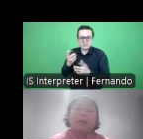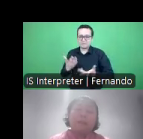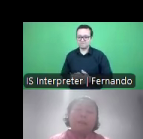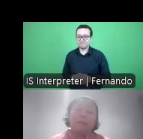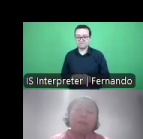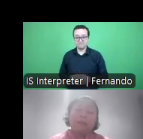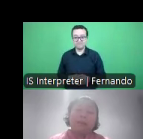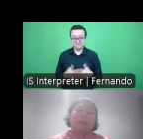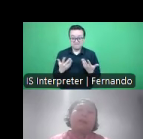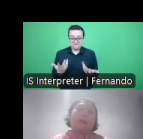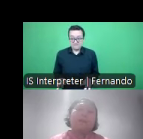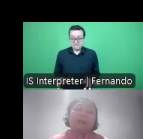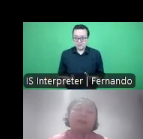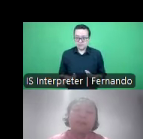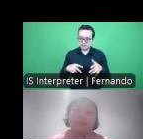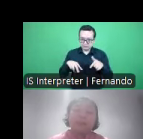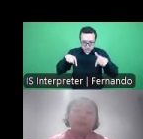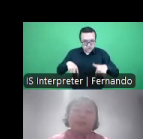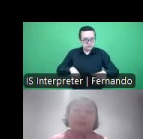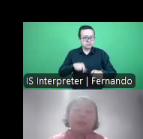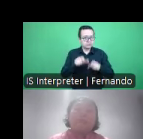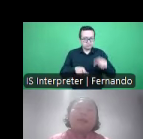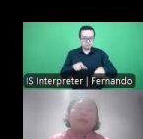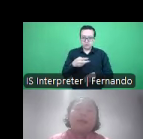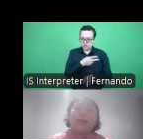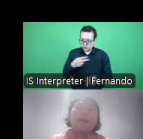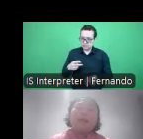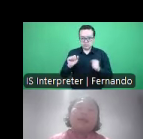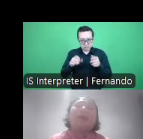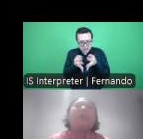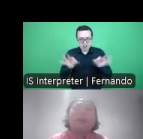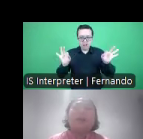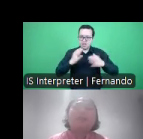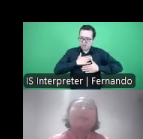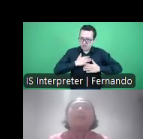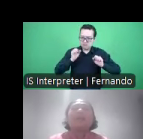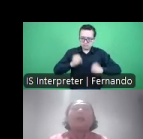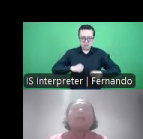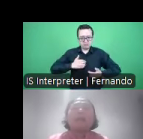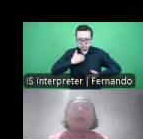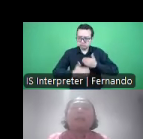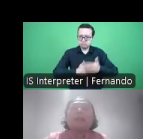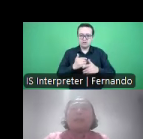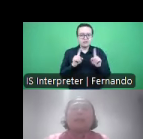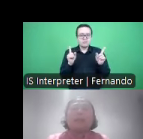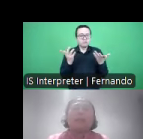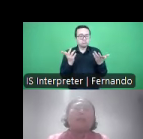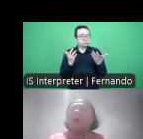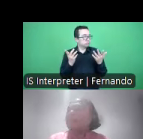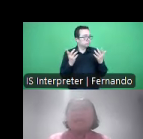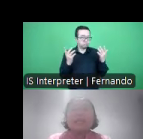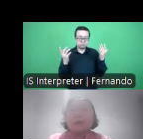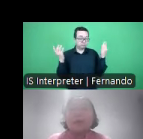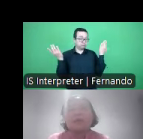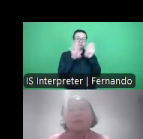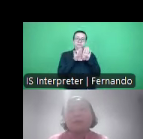masuk in ke dalam Indonesia, panti when they found rehabilitasi themselves in tersebut, institution, mereka tidak the bisa keluar rehabilitation institution, sesuka hati mereka, atau they mereka could bilang, not oh